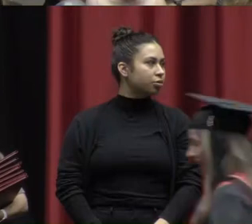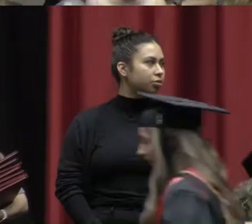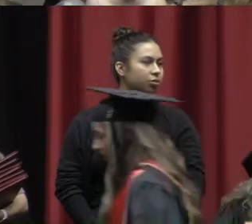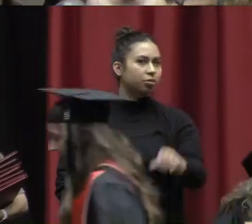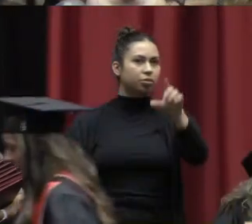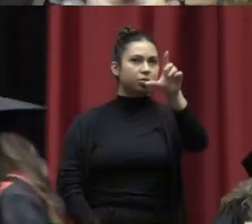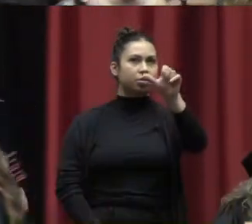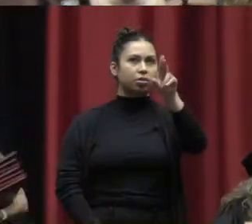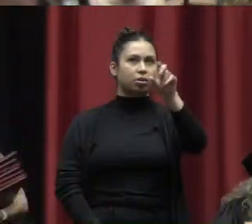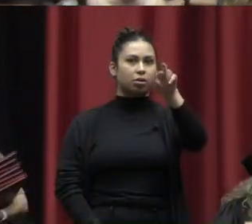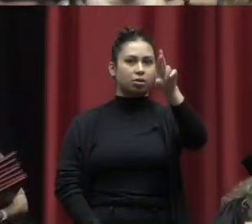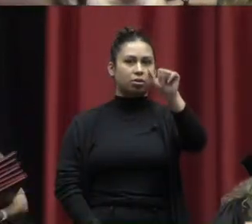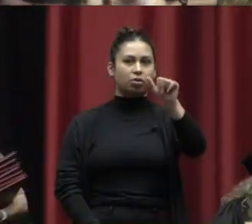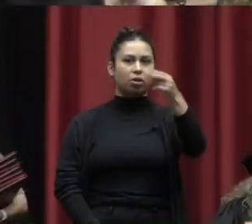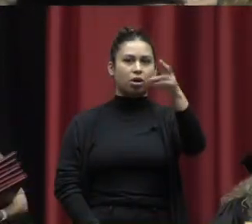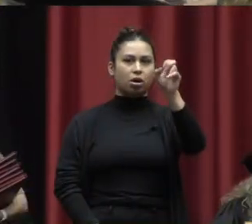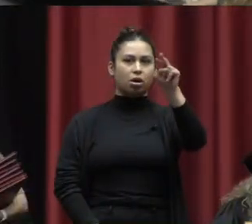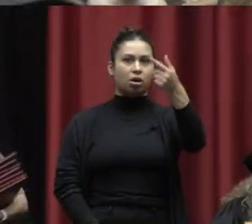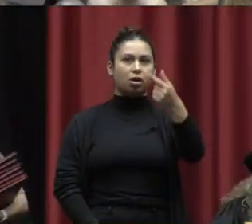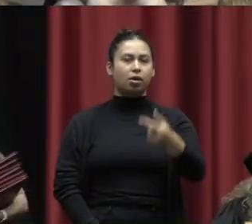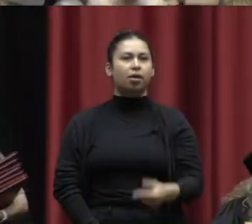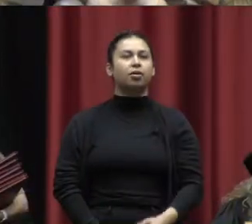Laura Hall.